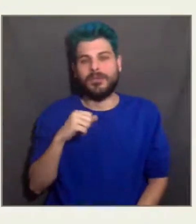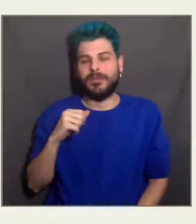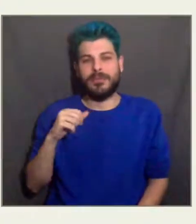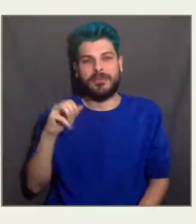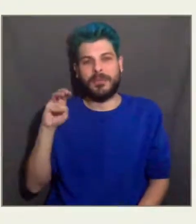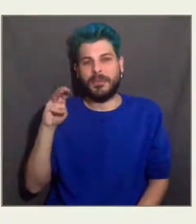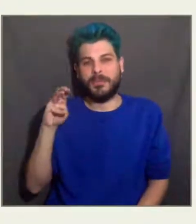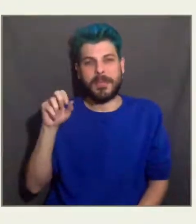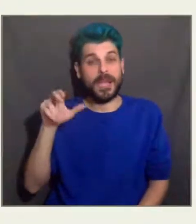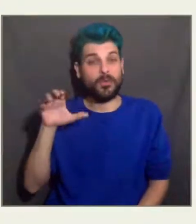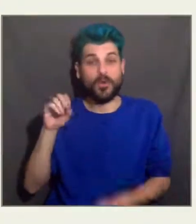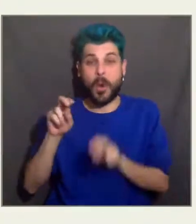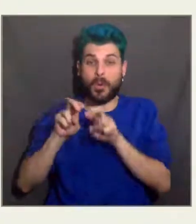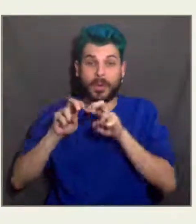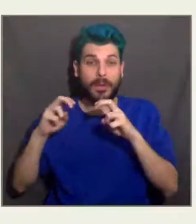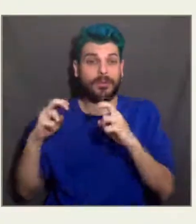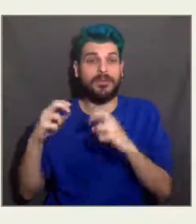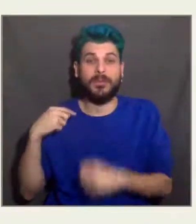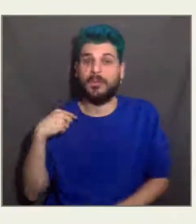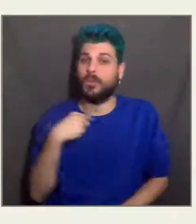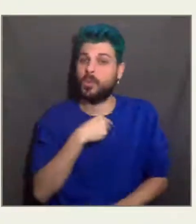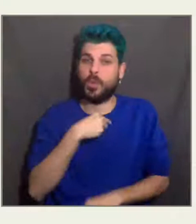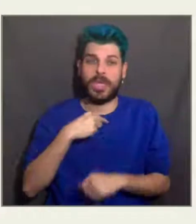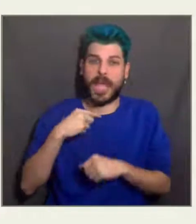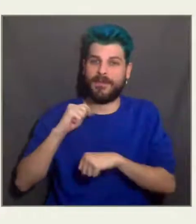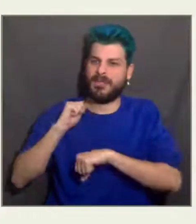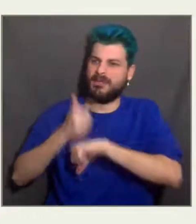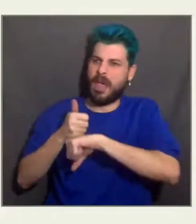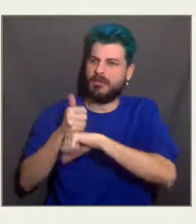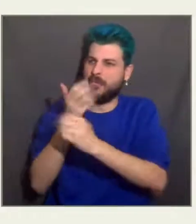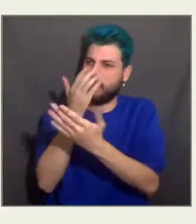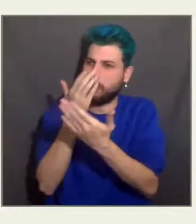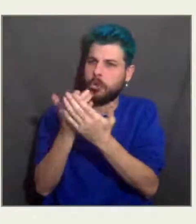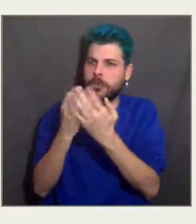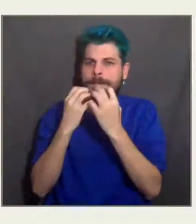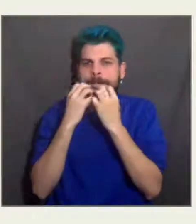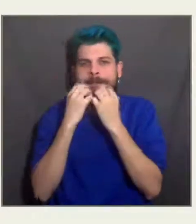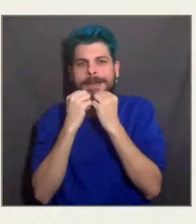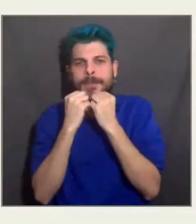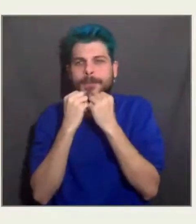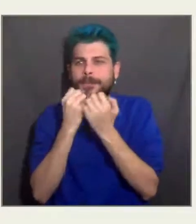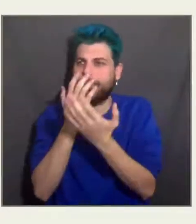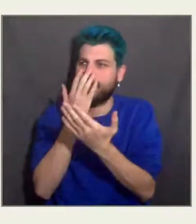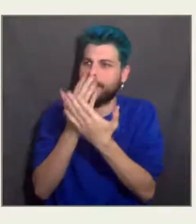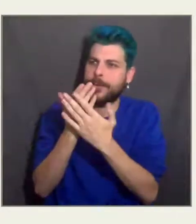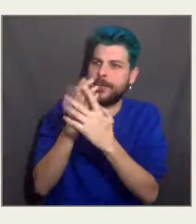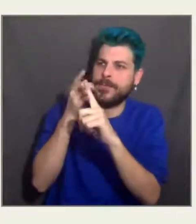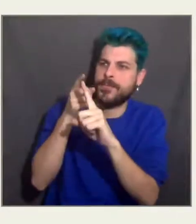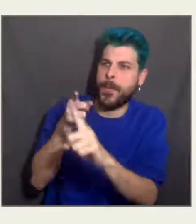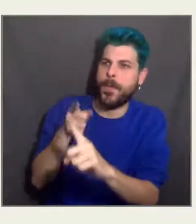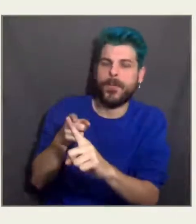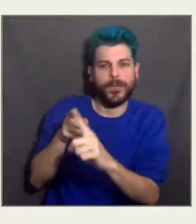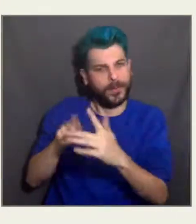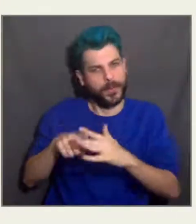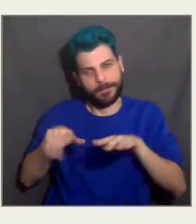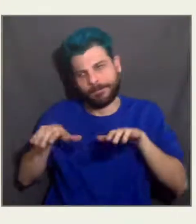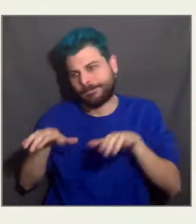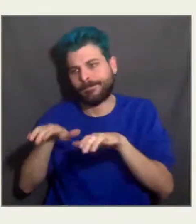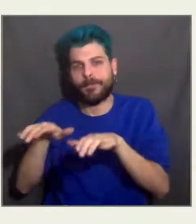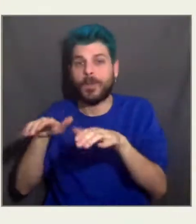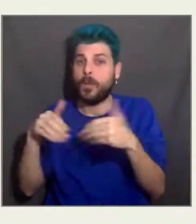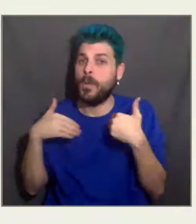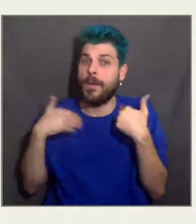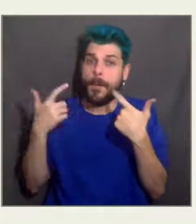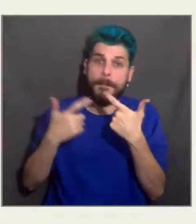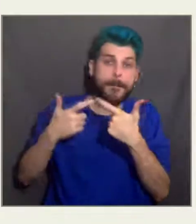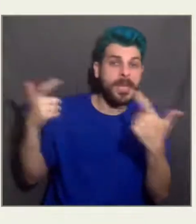the values and our expectations for outcomes and actions on these bigger projects, as well as the